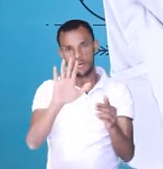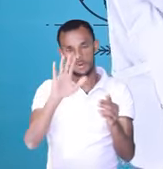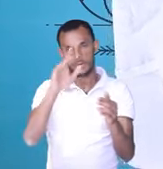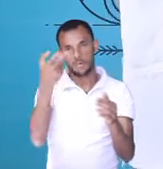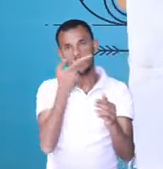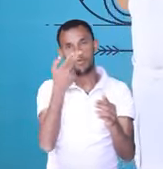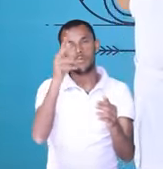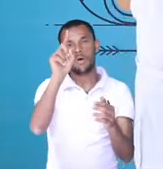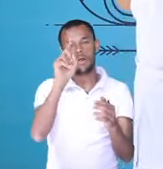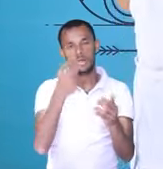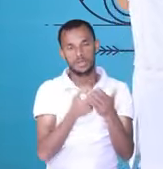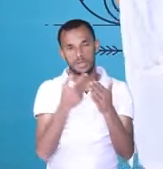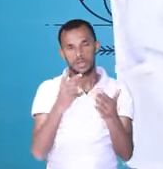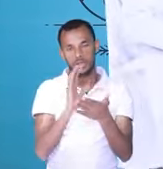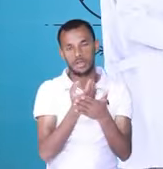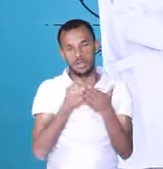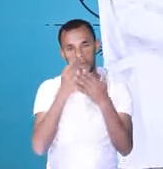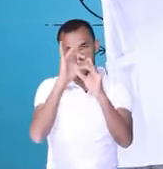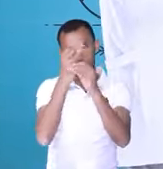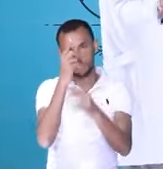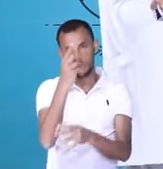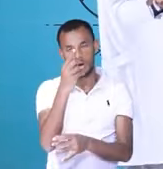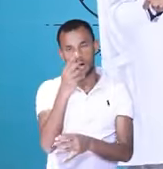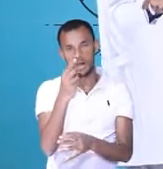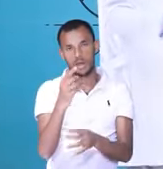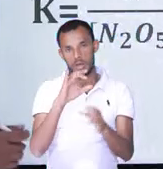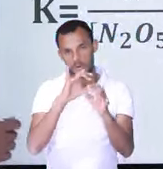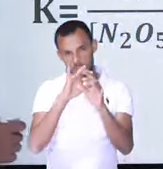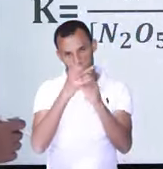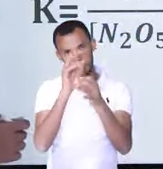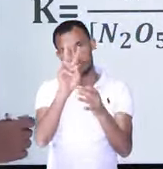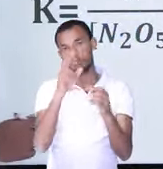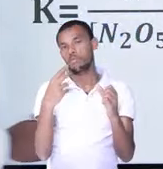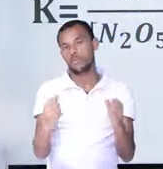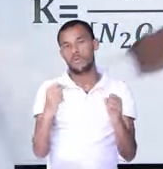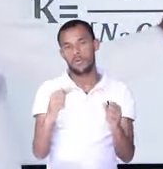1. This is, let's take experiment 1. Experiment 2 again is possible.